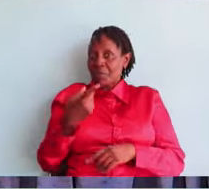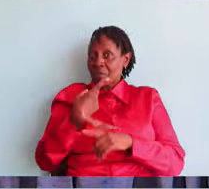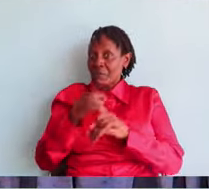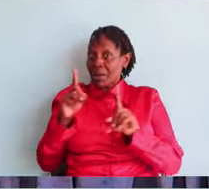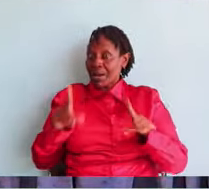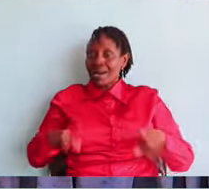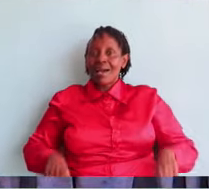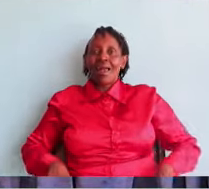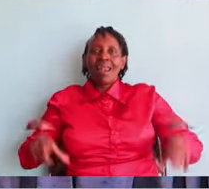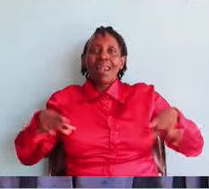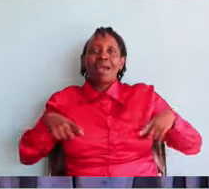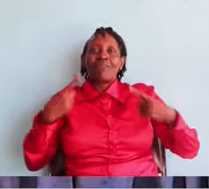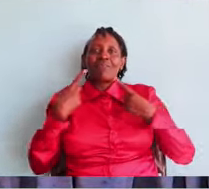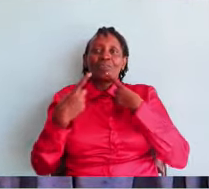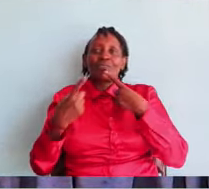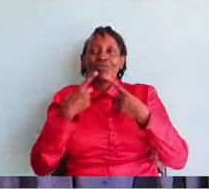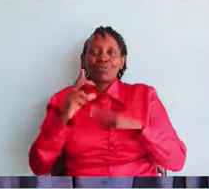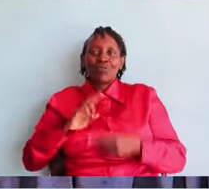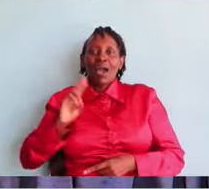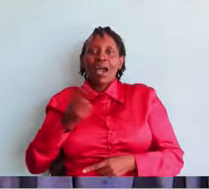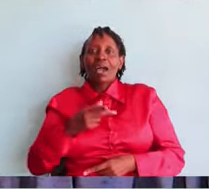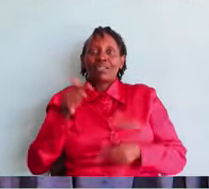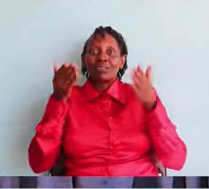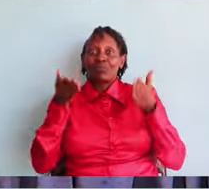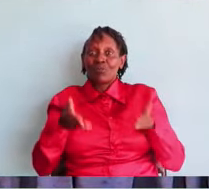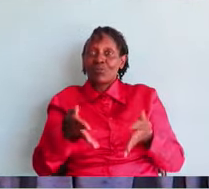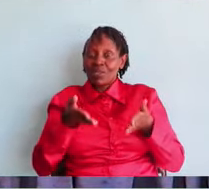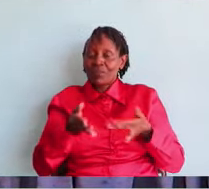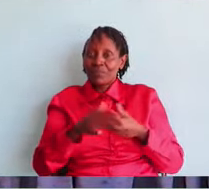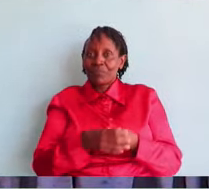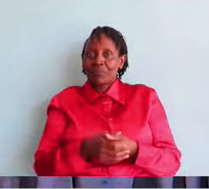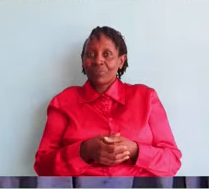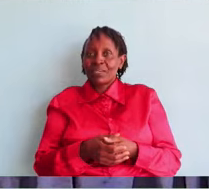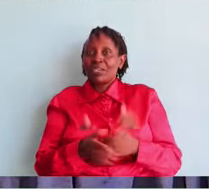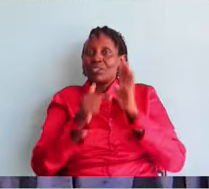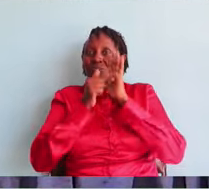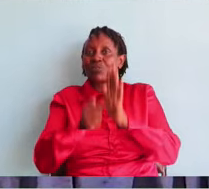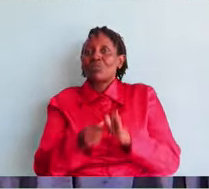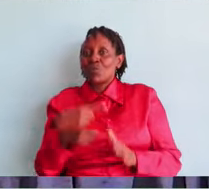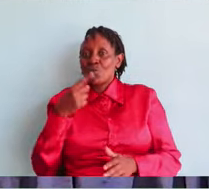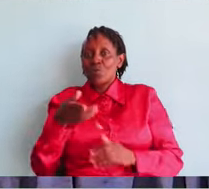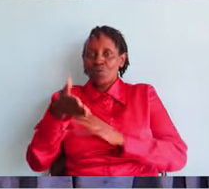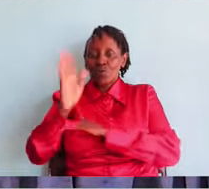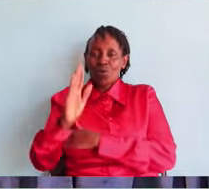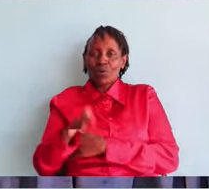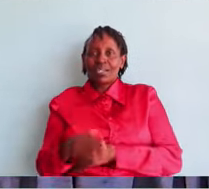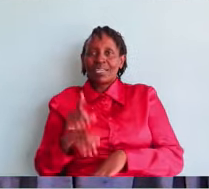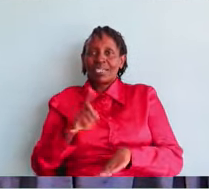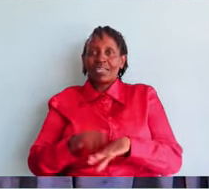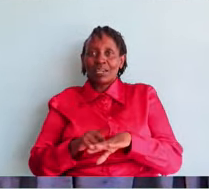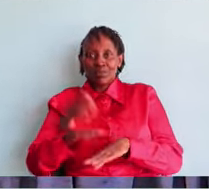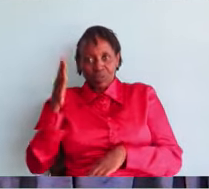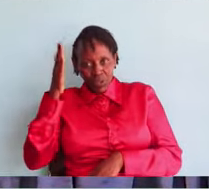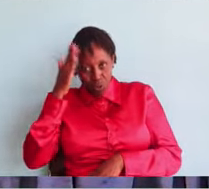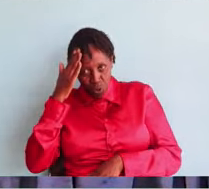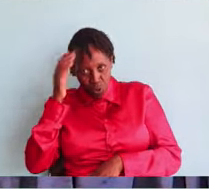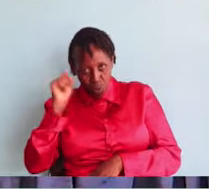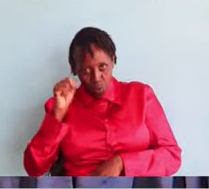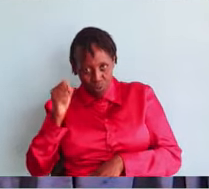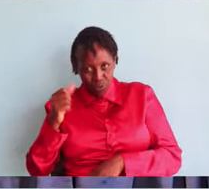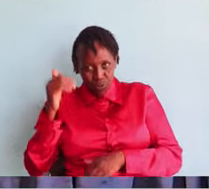alive. It speaks to us today, revealing to us who God is. And as we know him, we can draw ever closer to